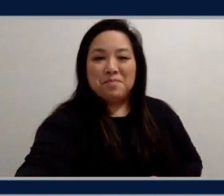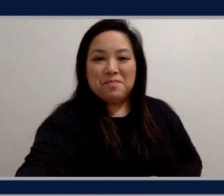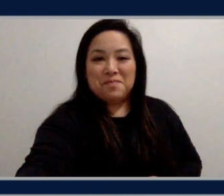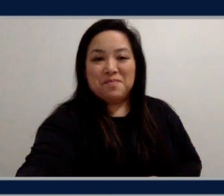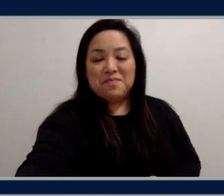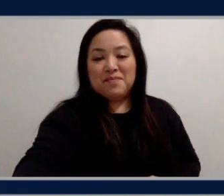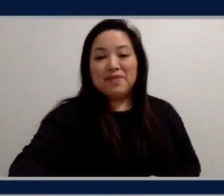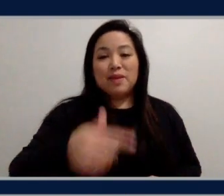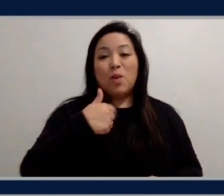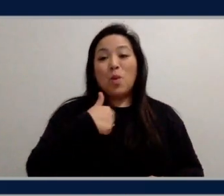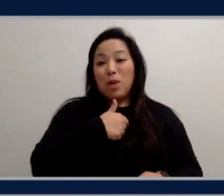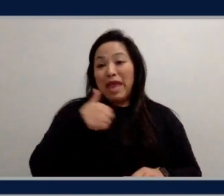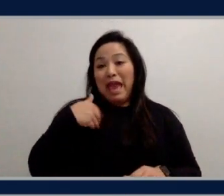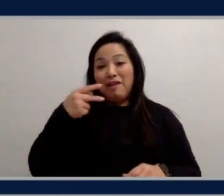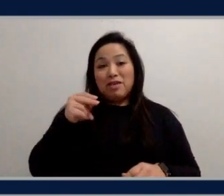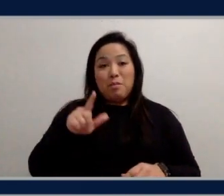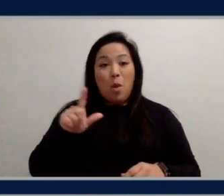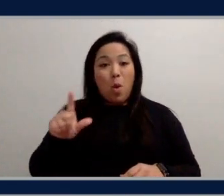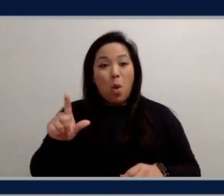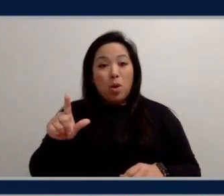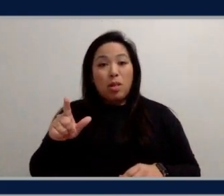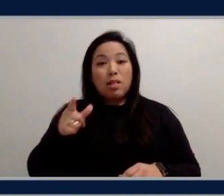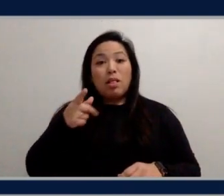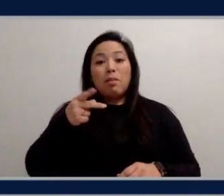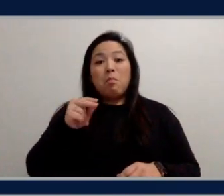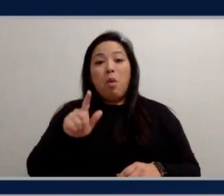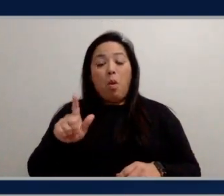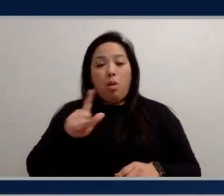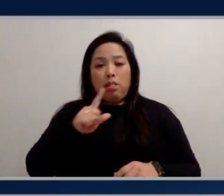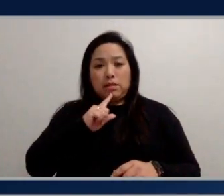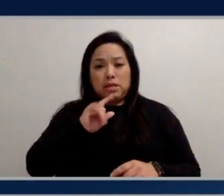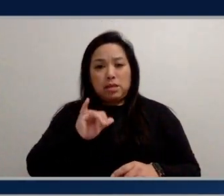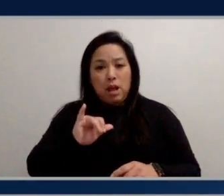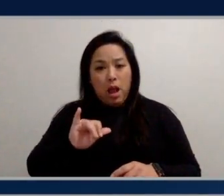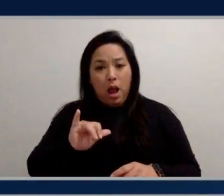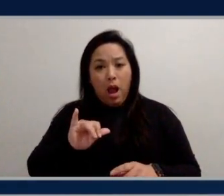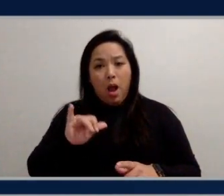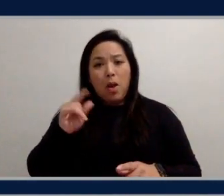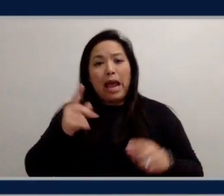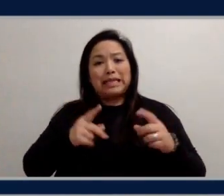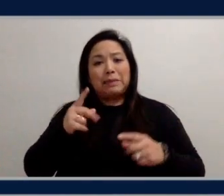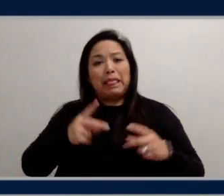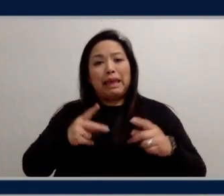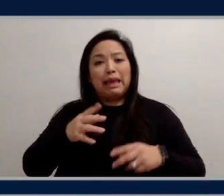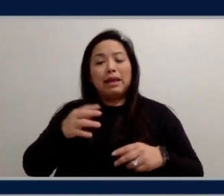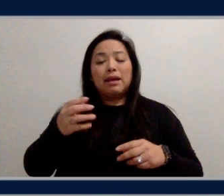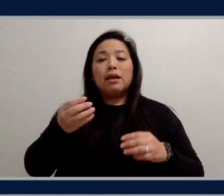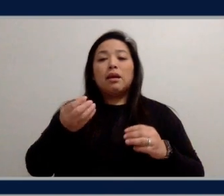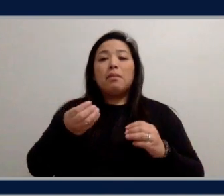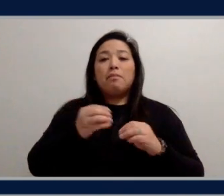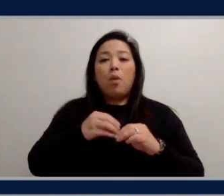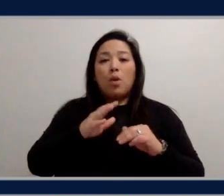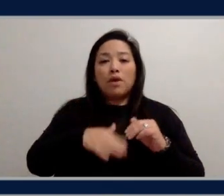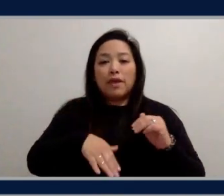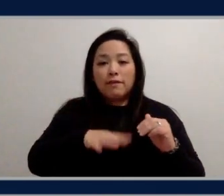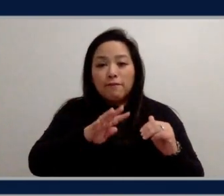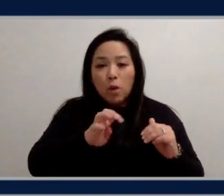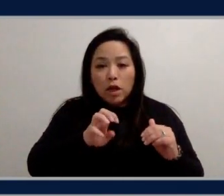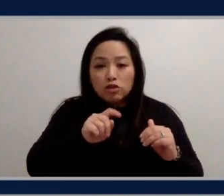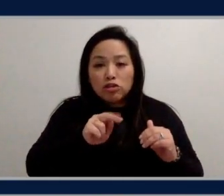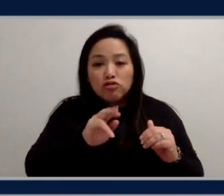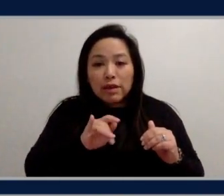We got the poll coming up. And the poll is So we were kind of evenly split here. More than 400 trillion, more than 500 trillion.